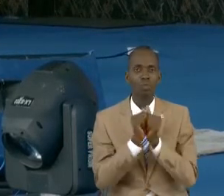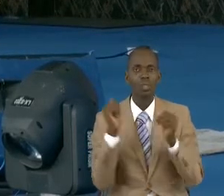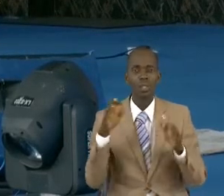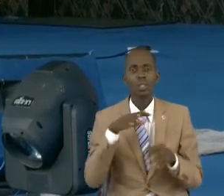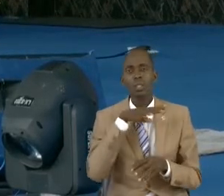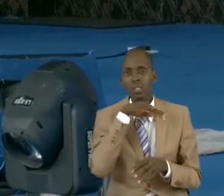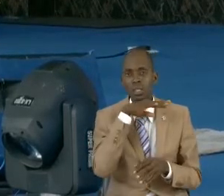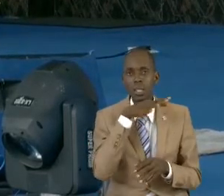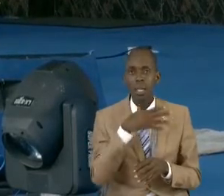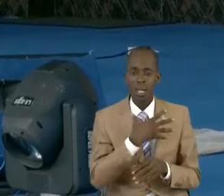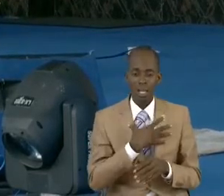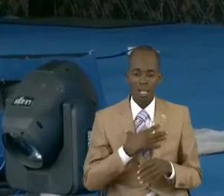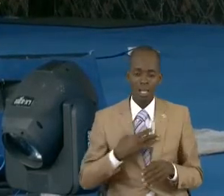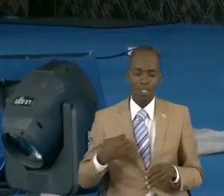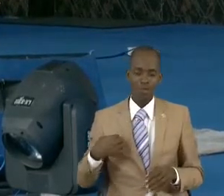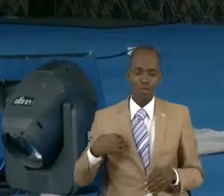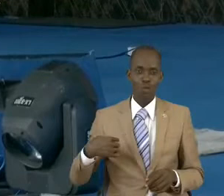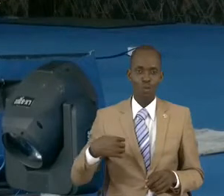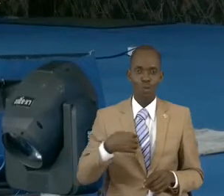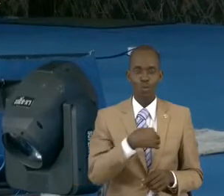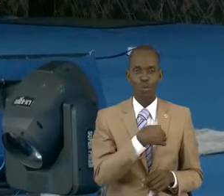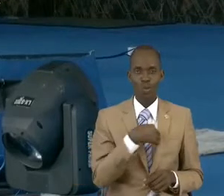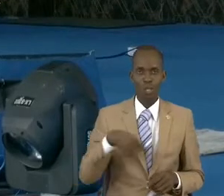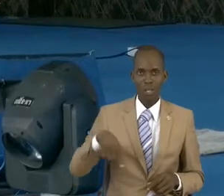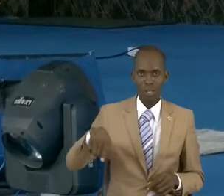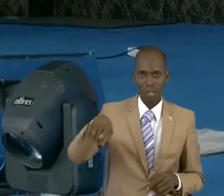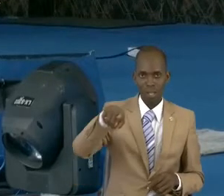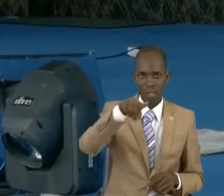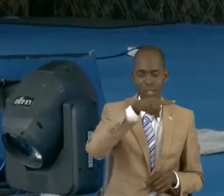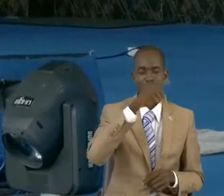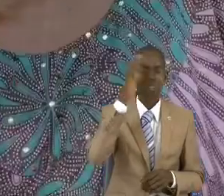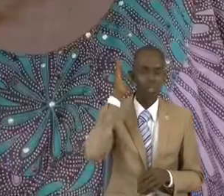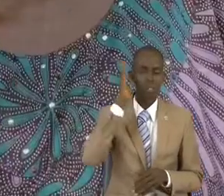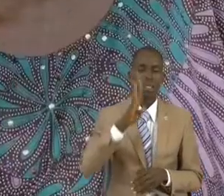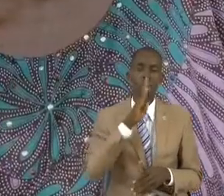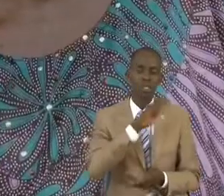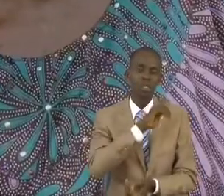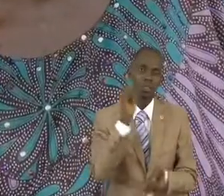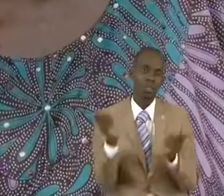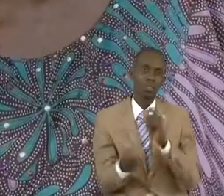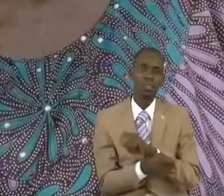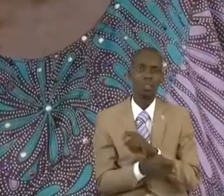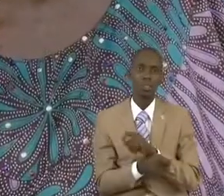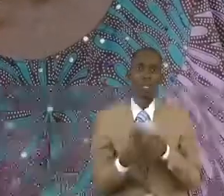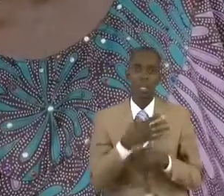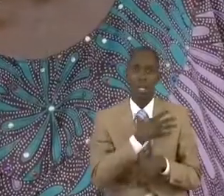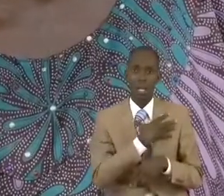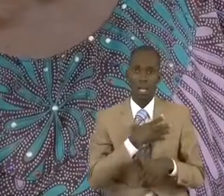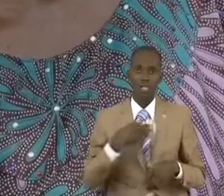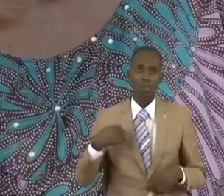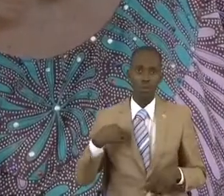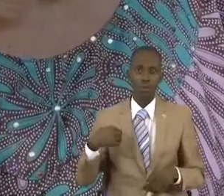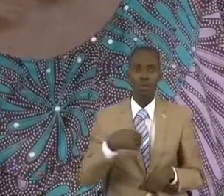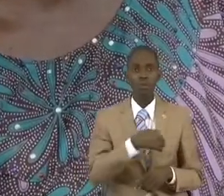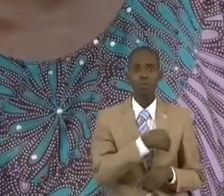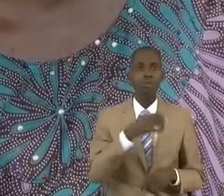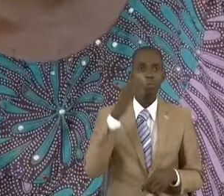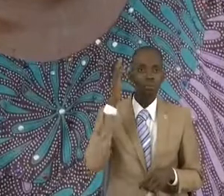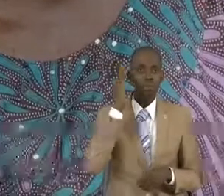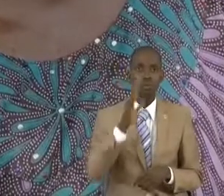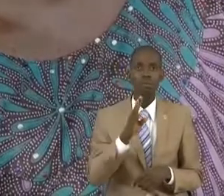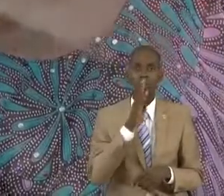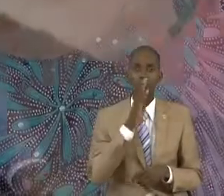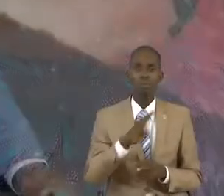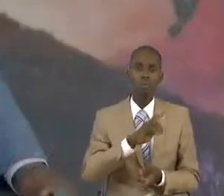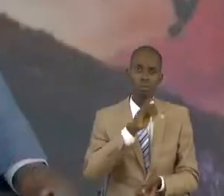we shall be changed. And we shall be